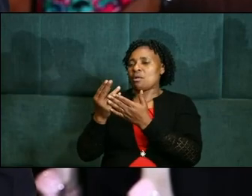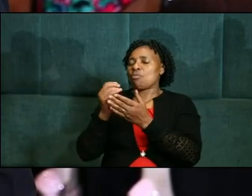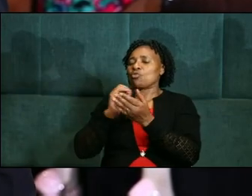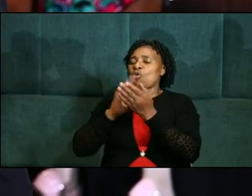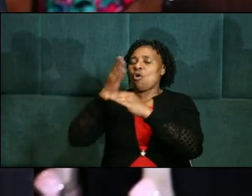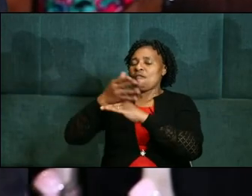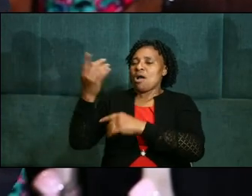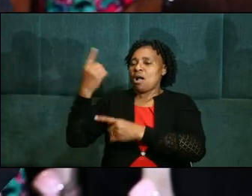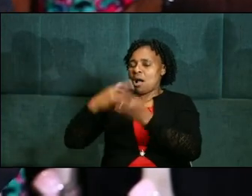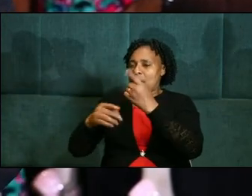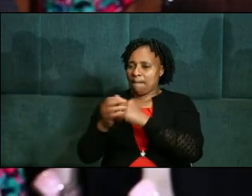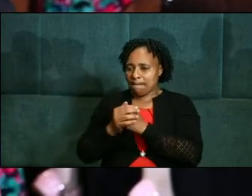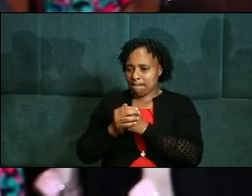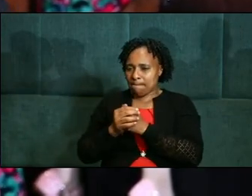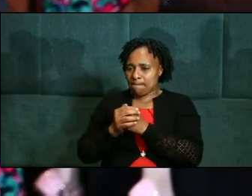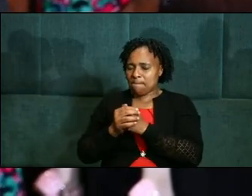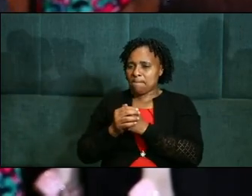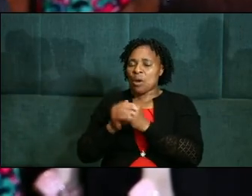overcome.